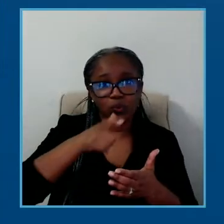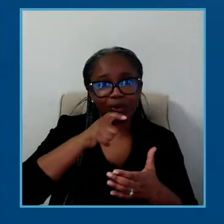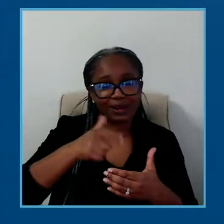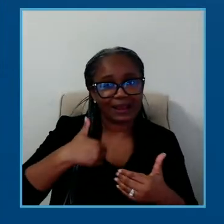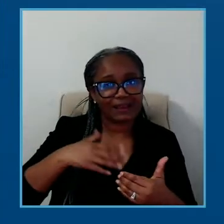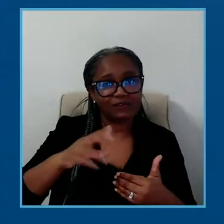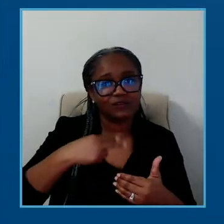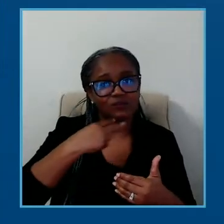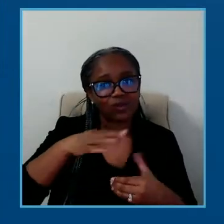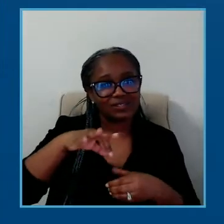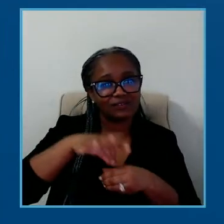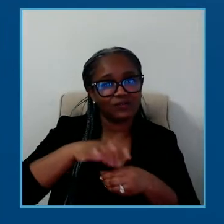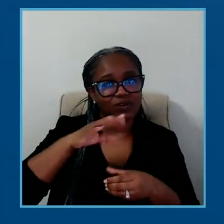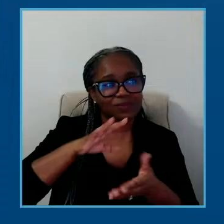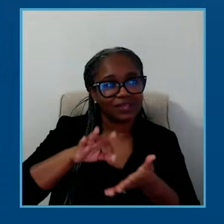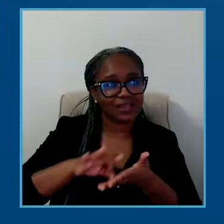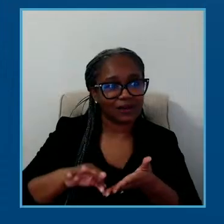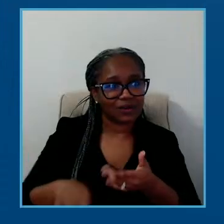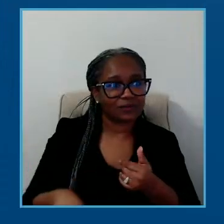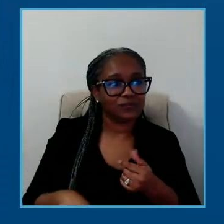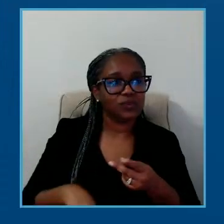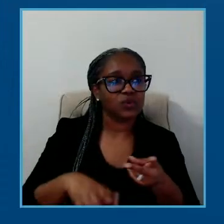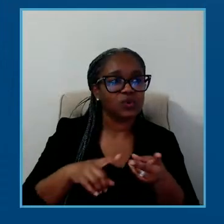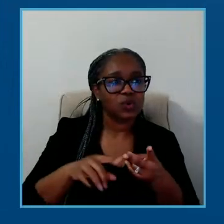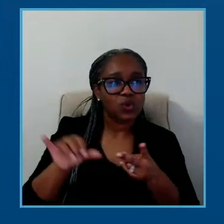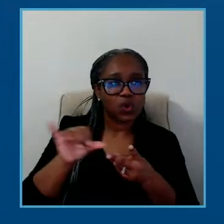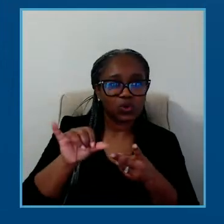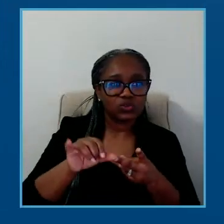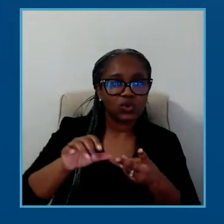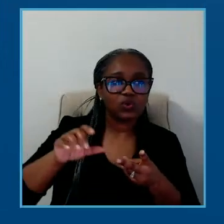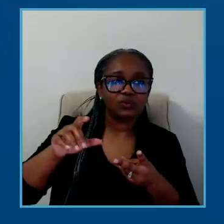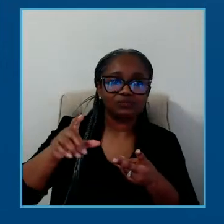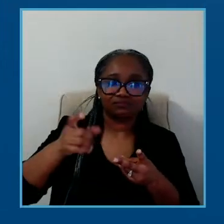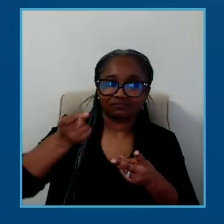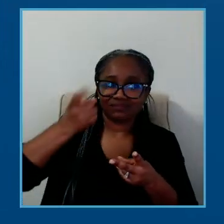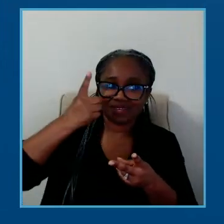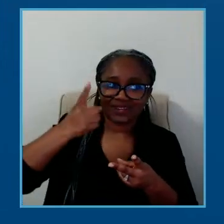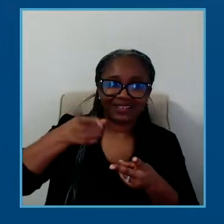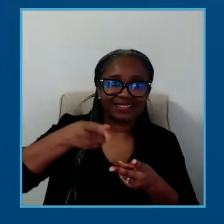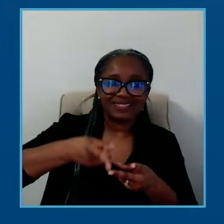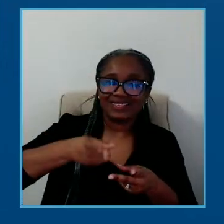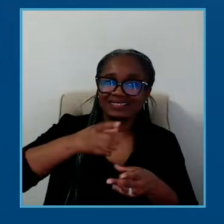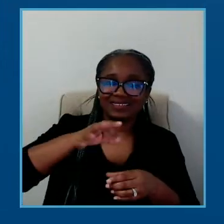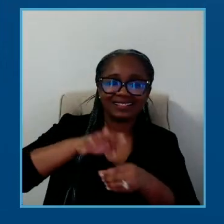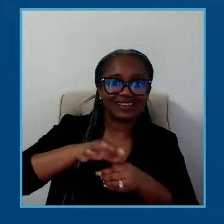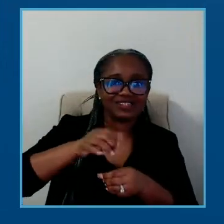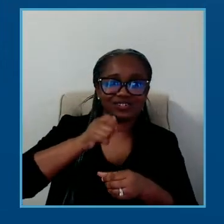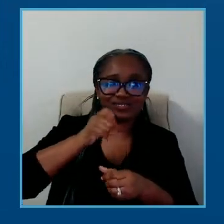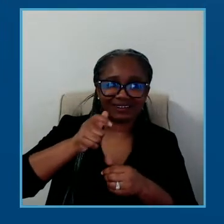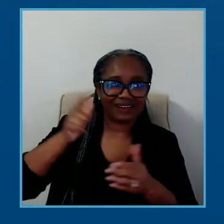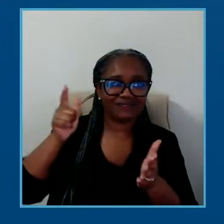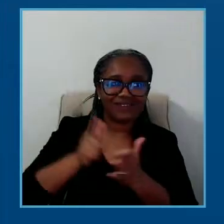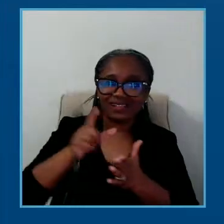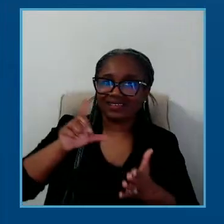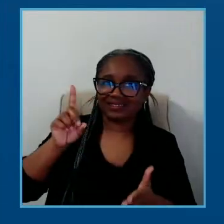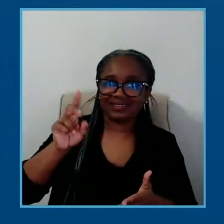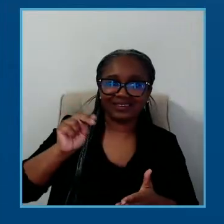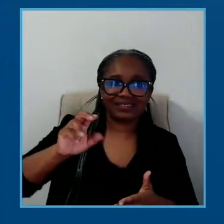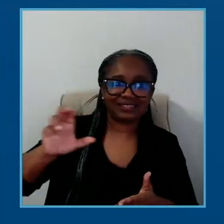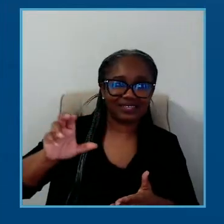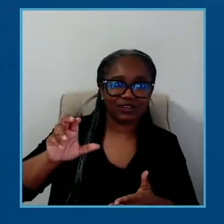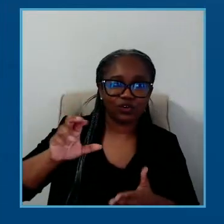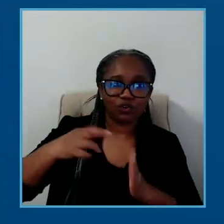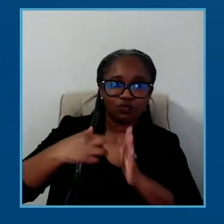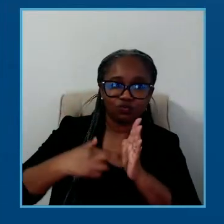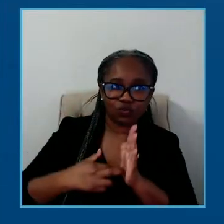to the chair, period. DNC rules overrule Roberts. That should be the end of it. But even if